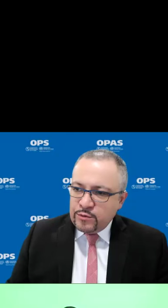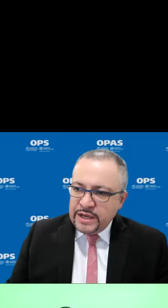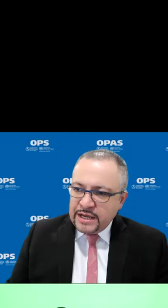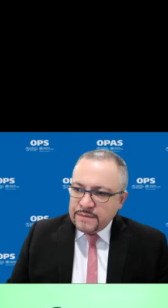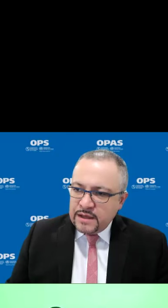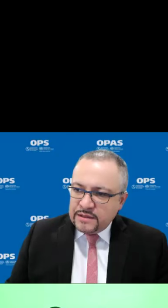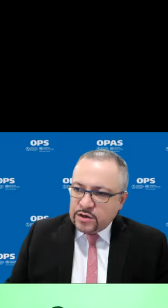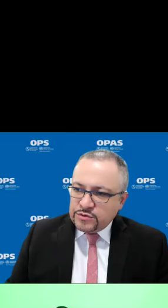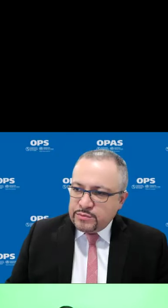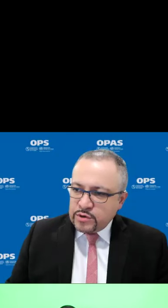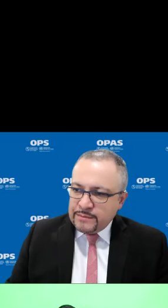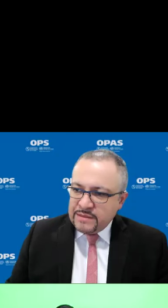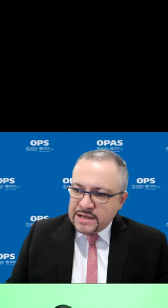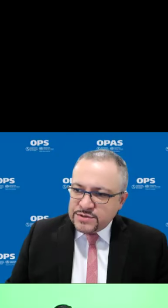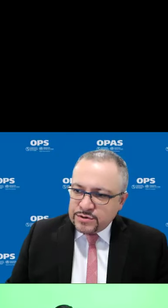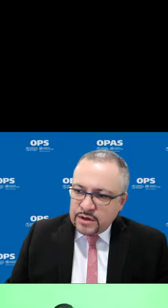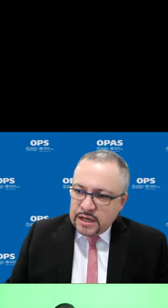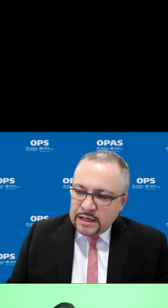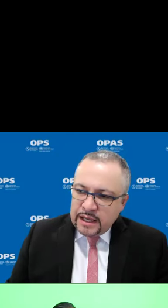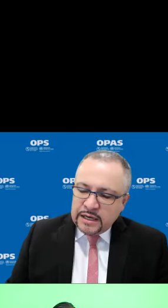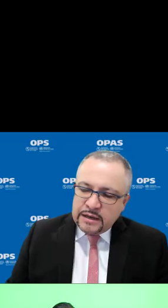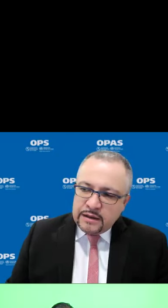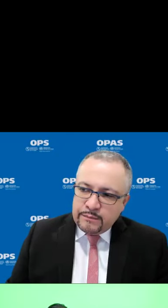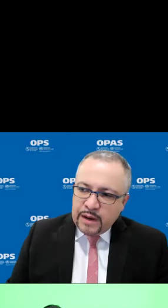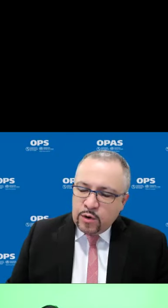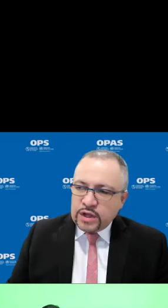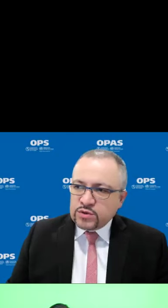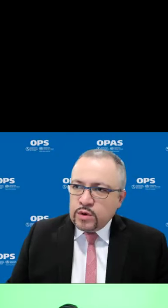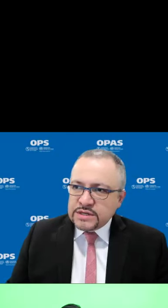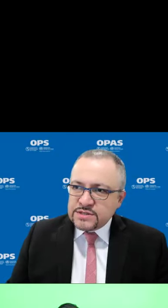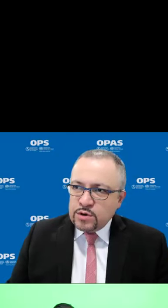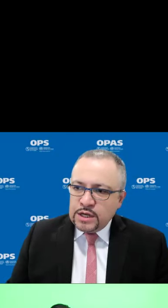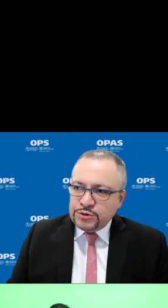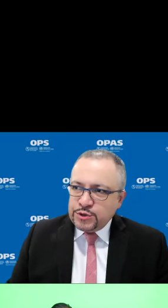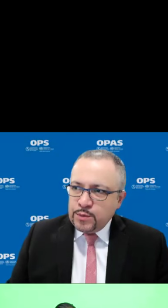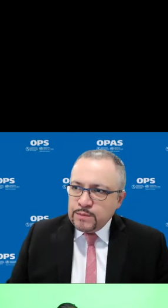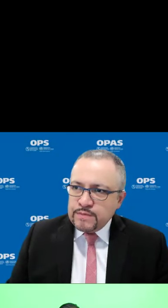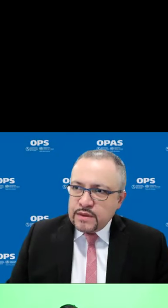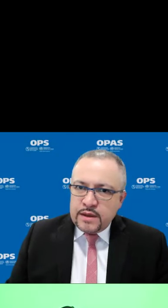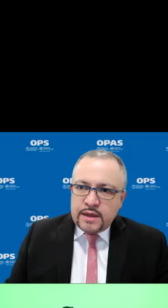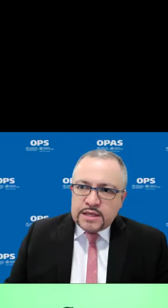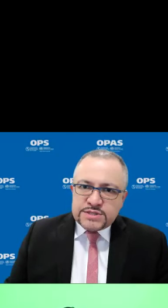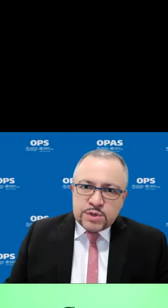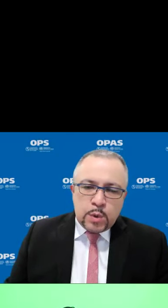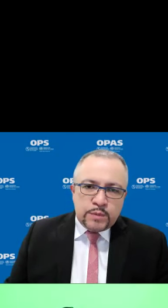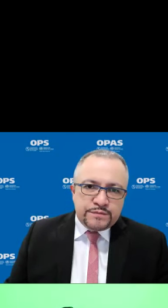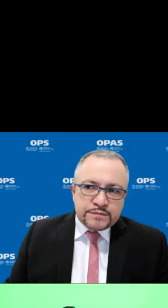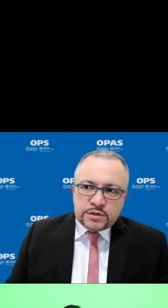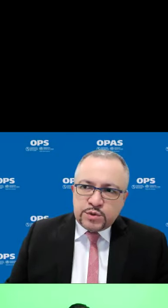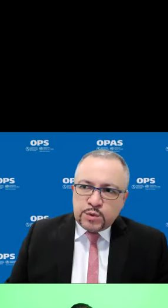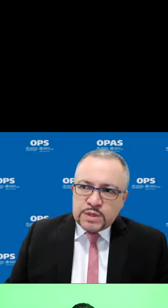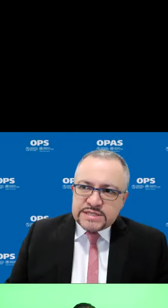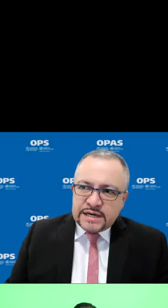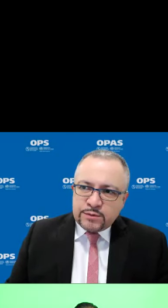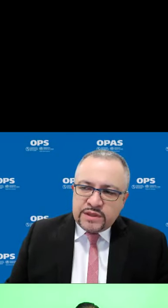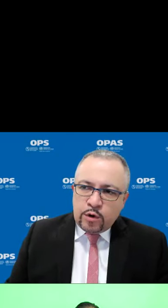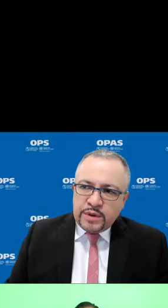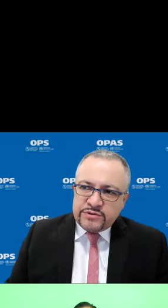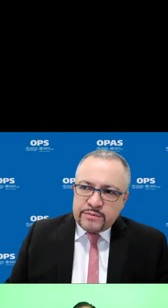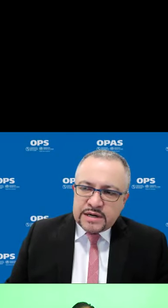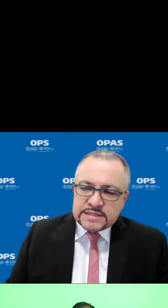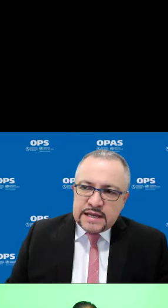Maria Urbina, the Country Program Advisor in PAHO Headquarters WHO. So to start